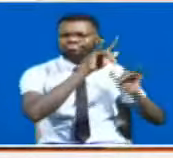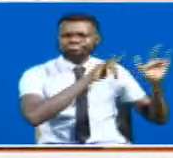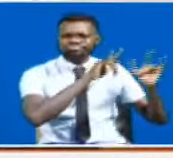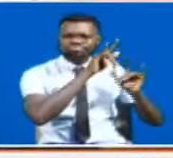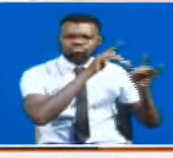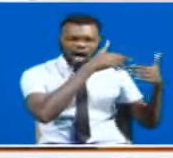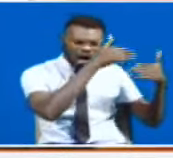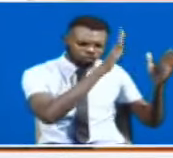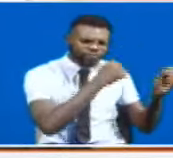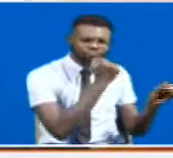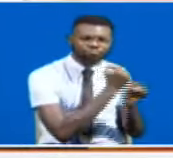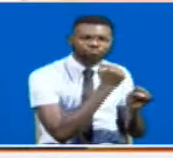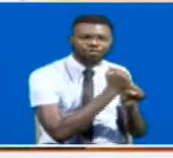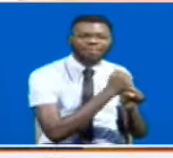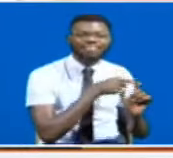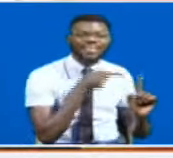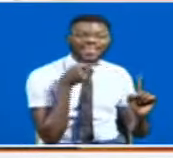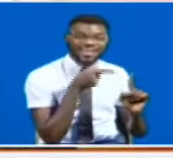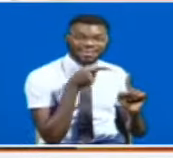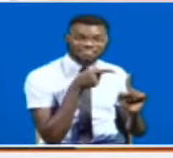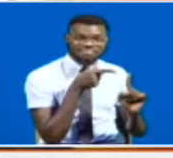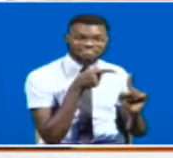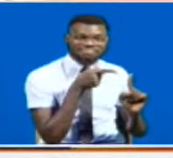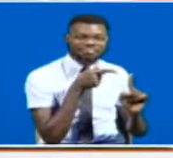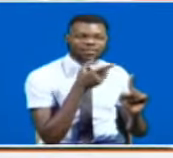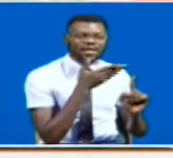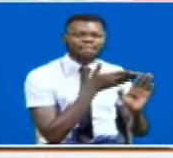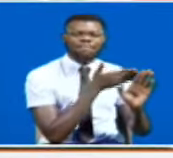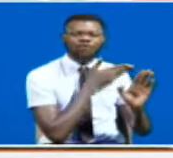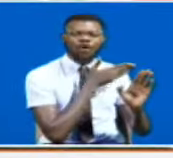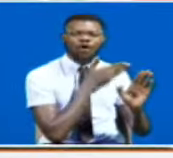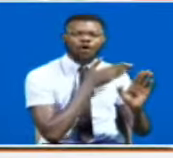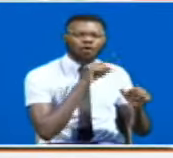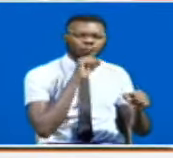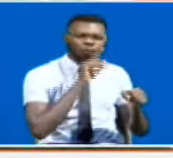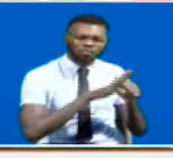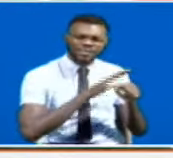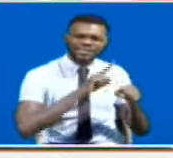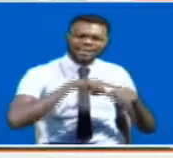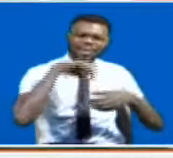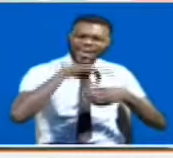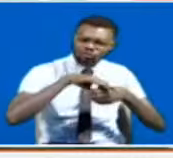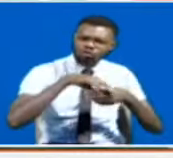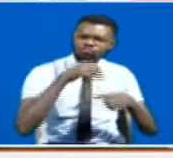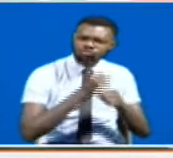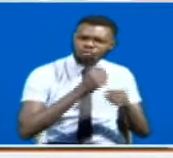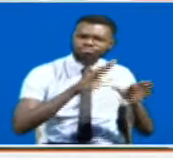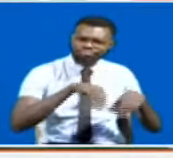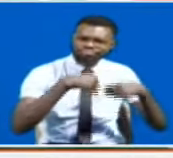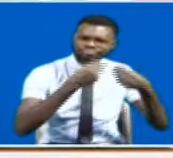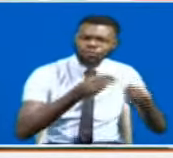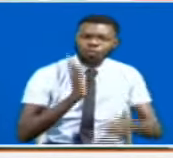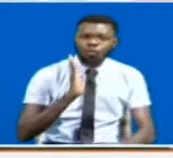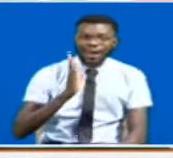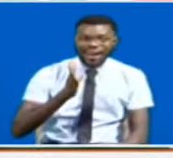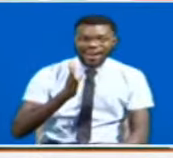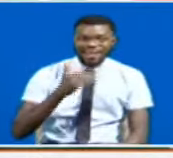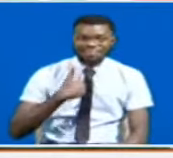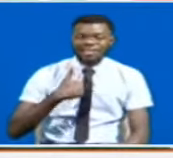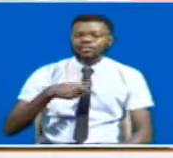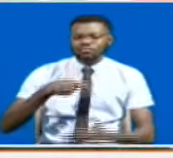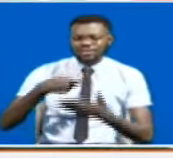his alternative way to fulfill his election promises. I have signed a bilateral agreement with